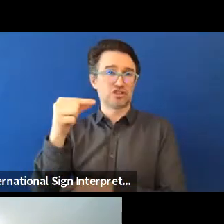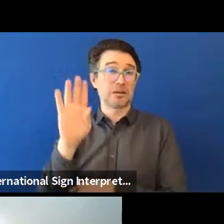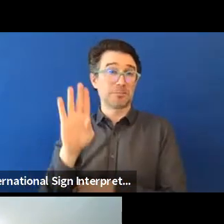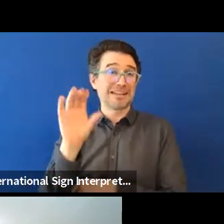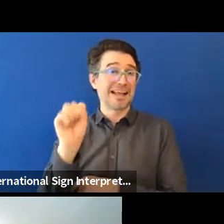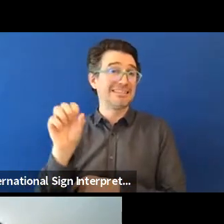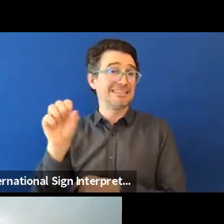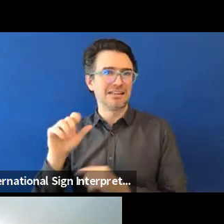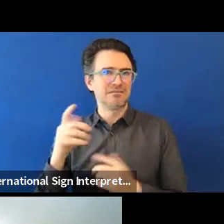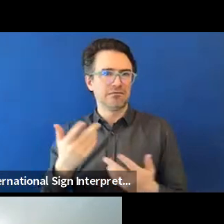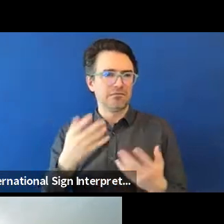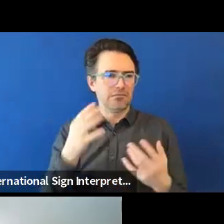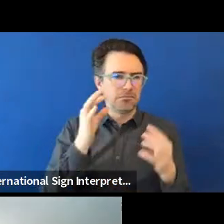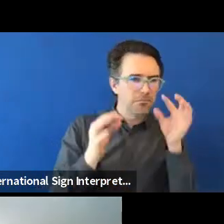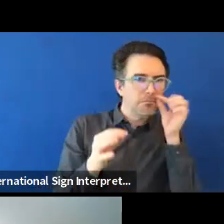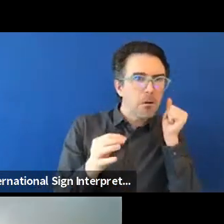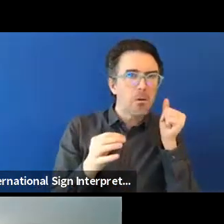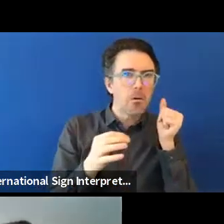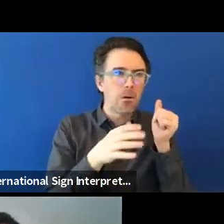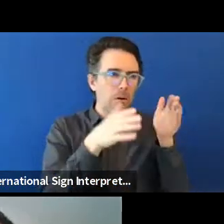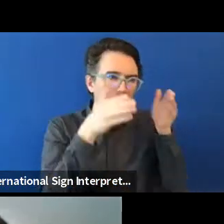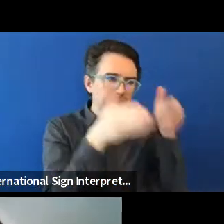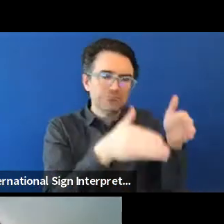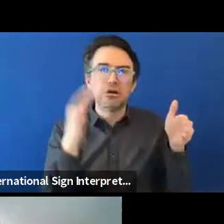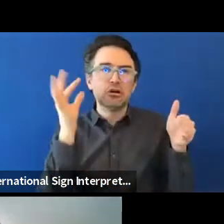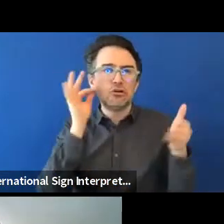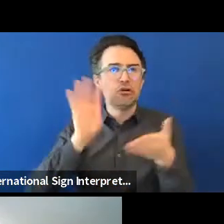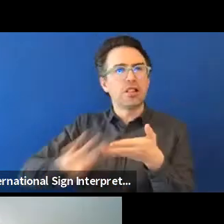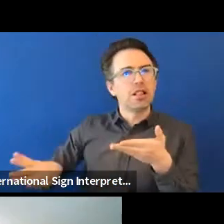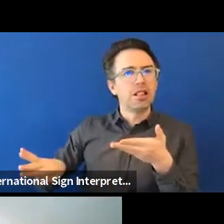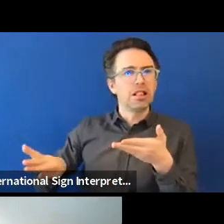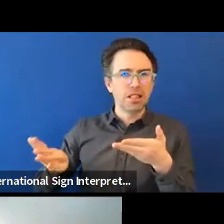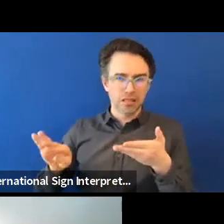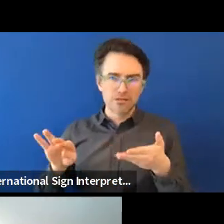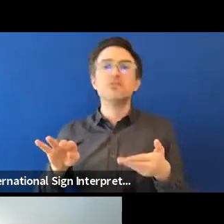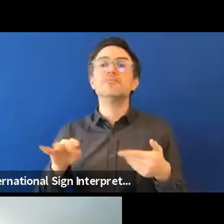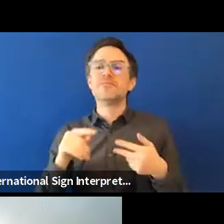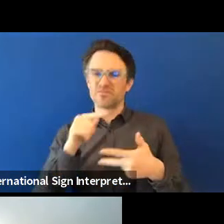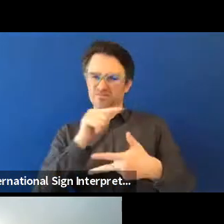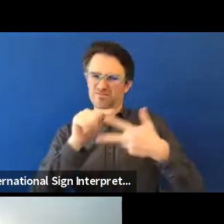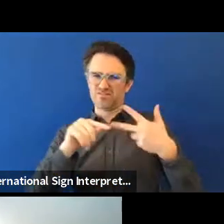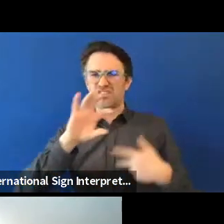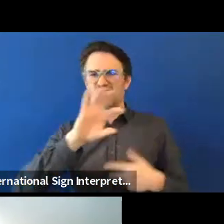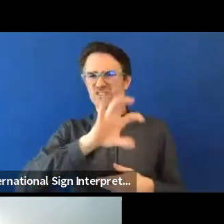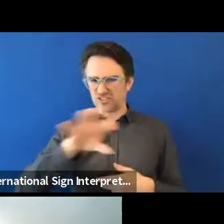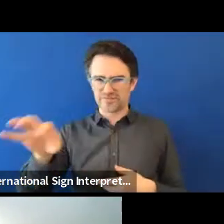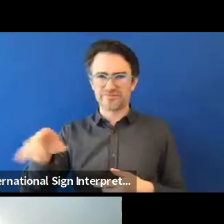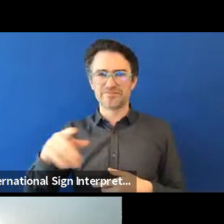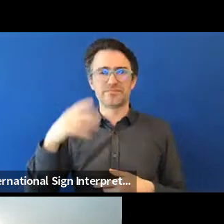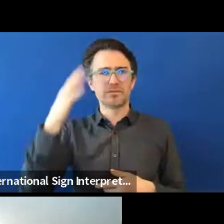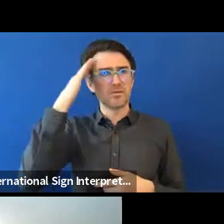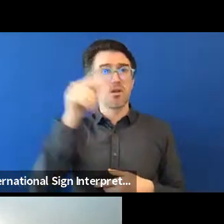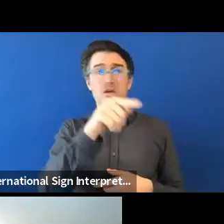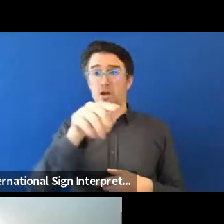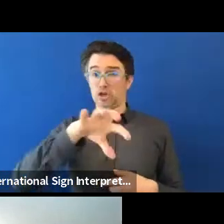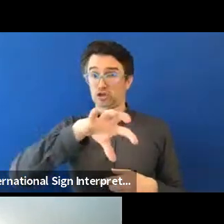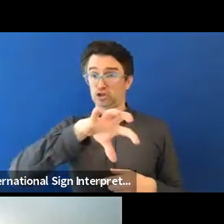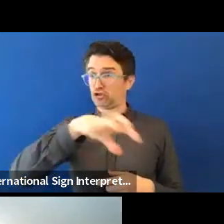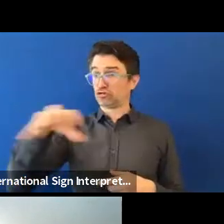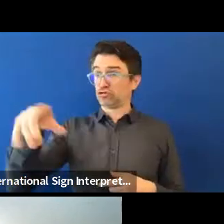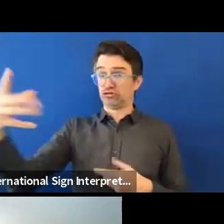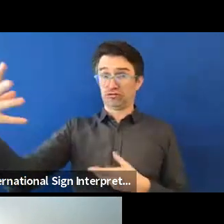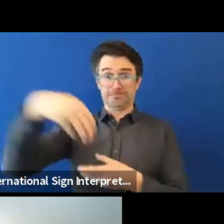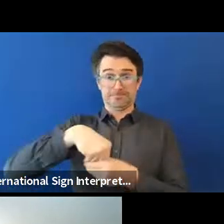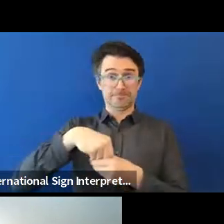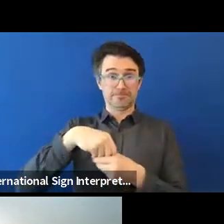today have done extensive work in addressing this issue, due to the tight schedule,